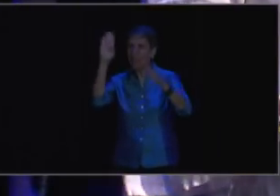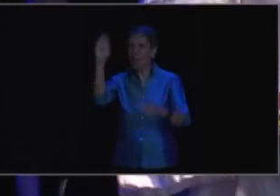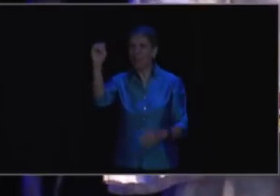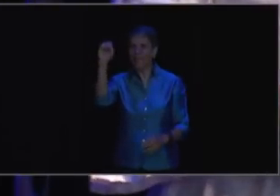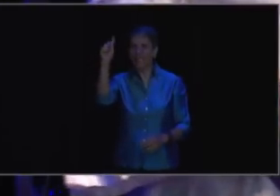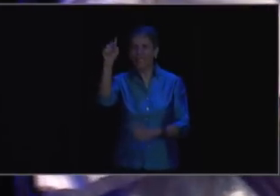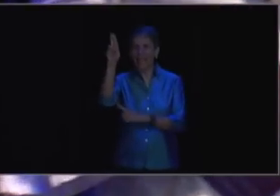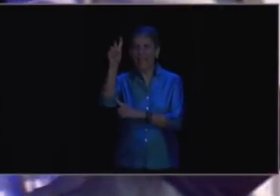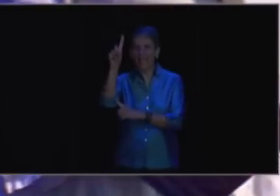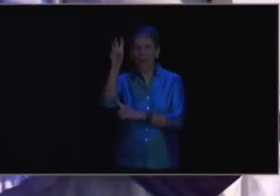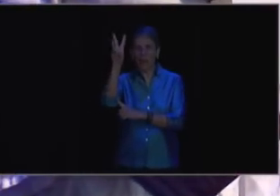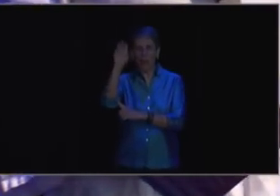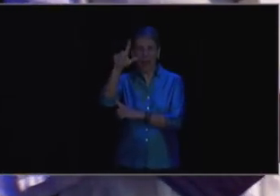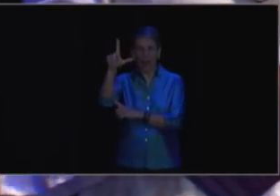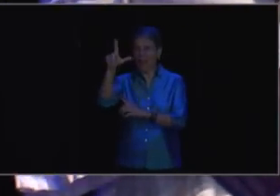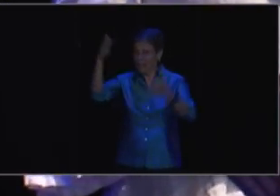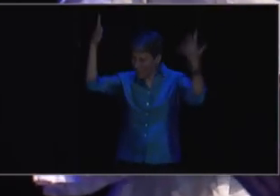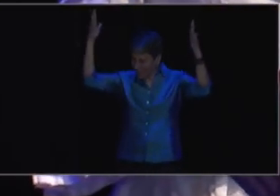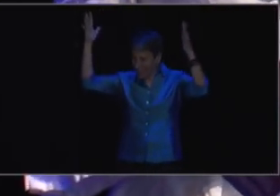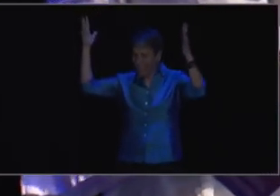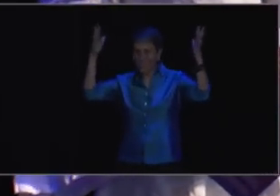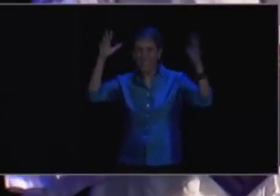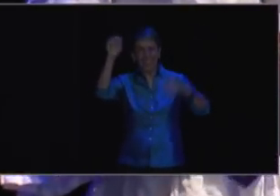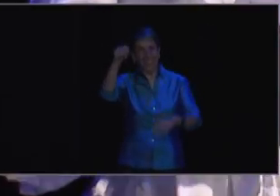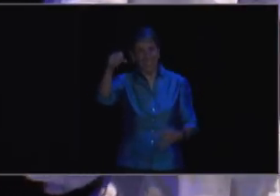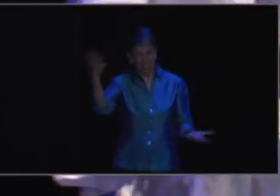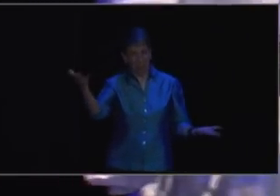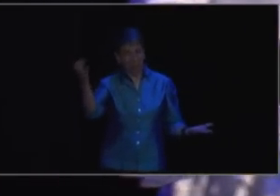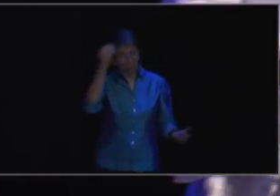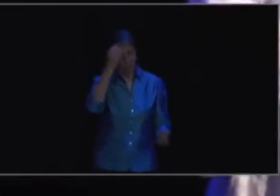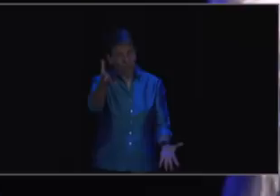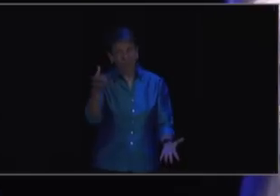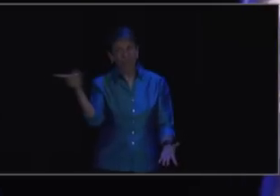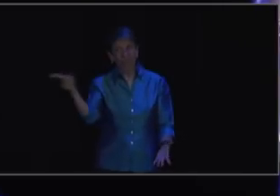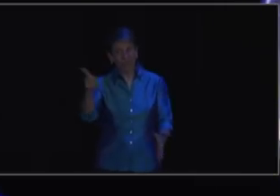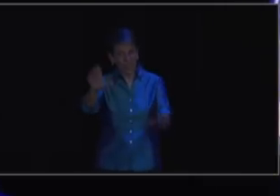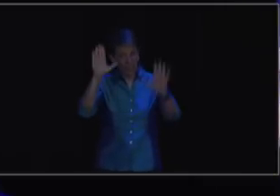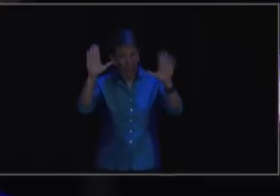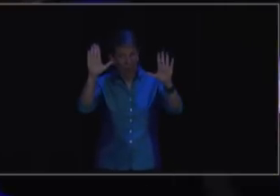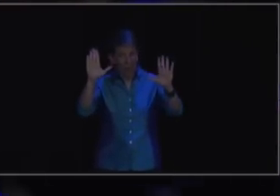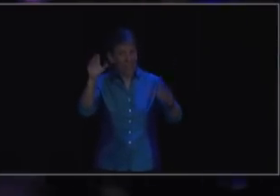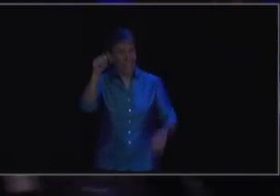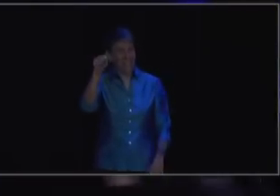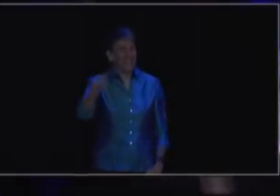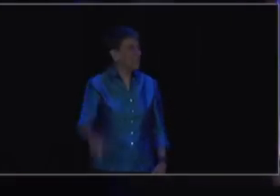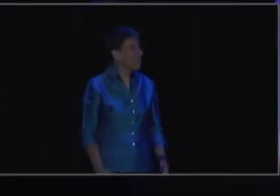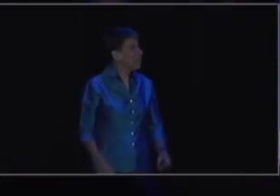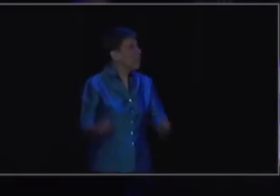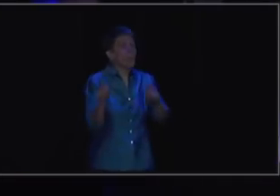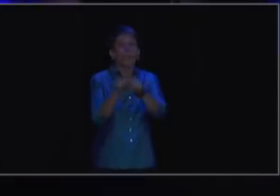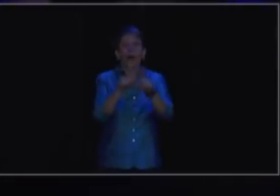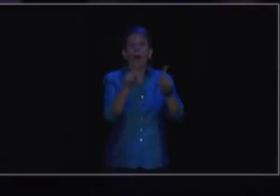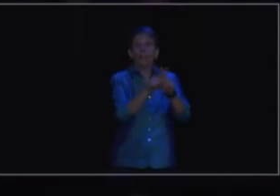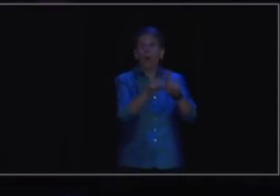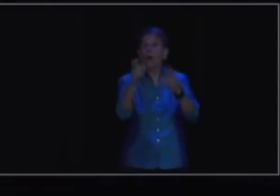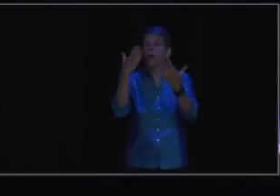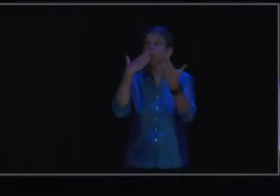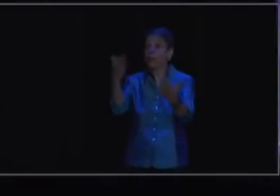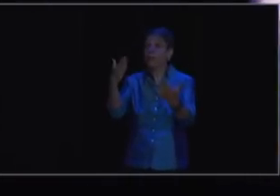Steadwell. Yes, indeed. I told you. Also want to give it up for